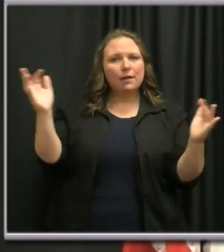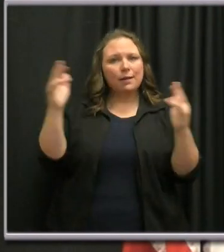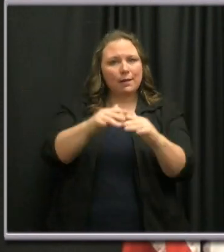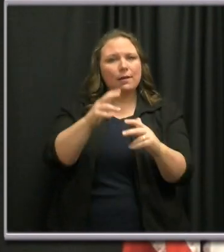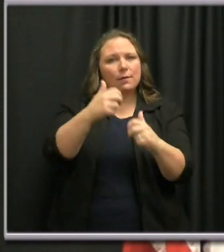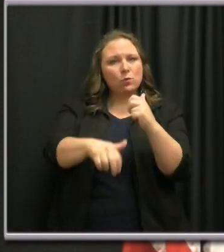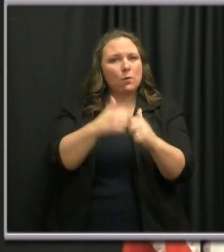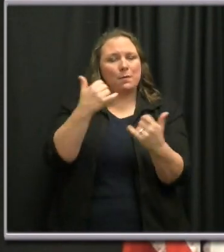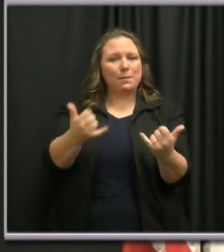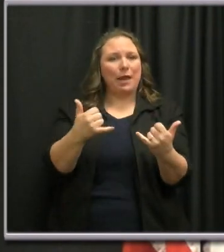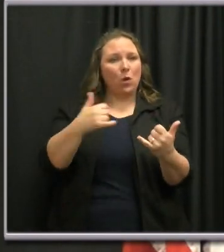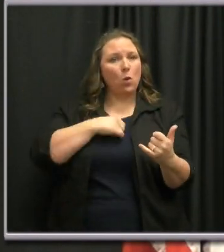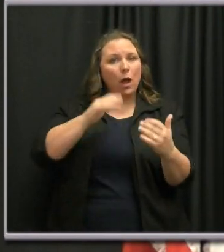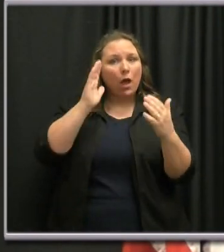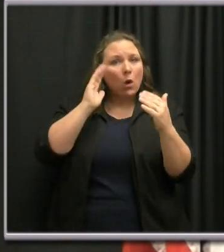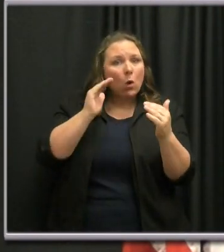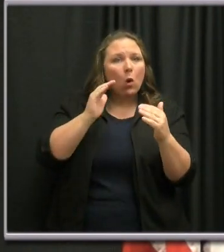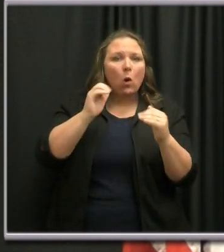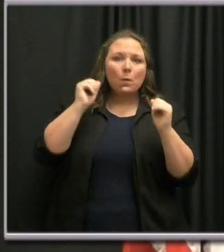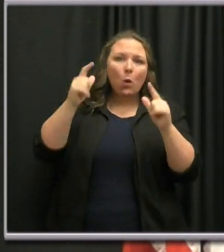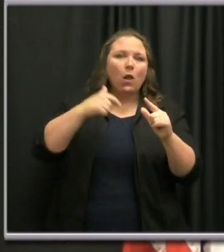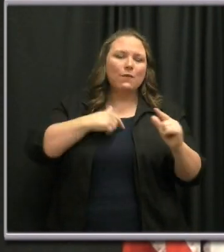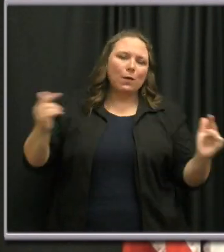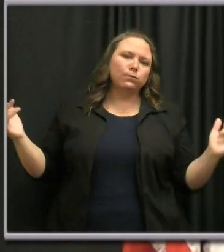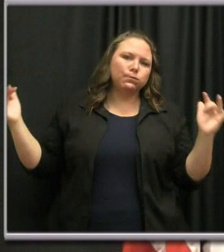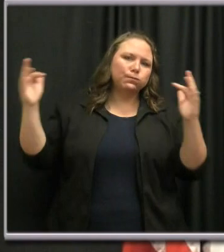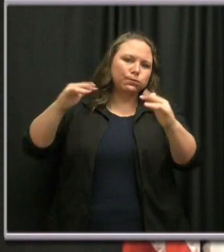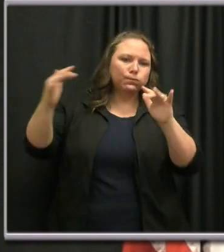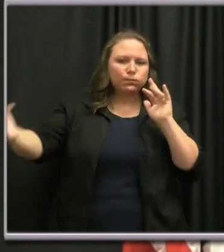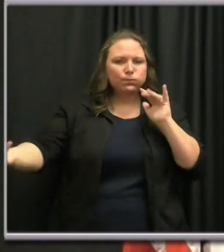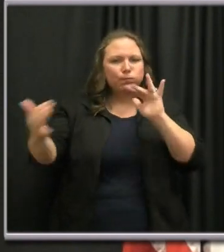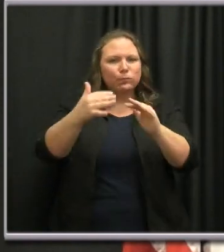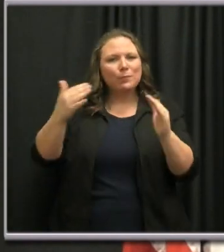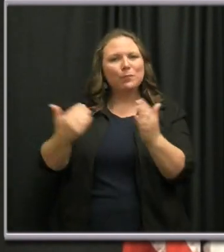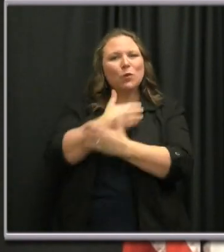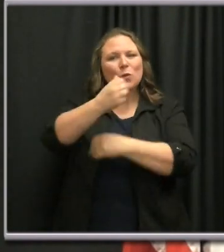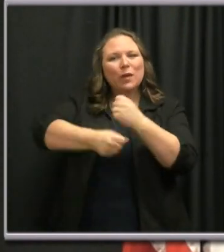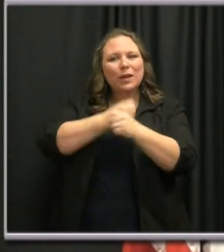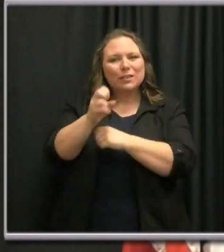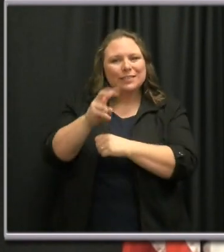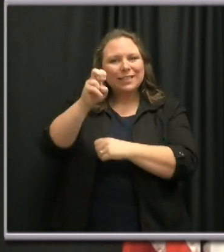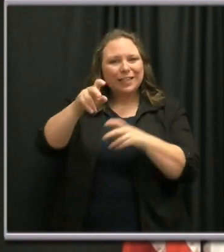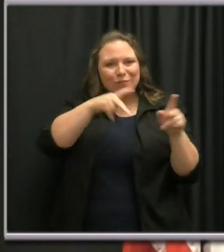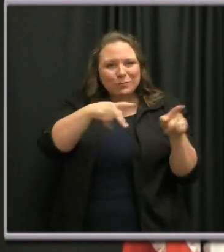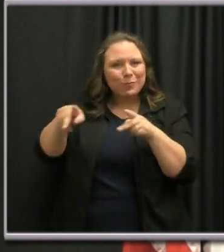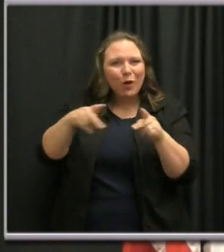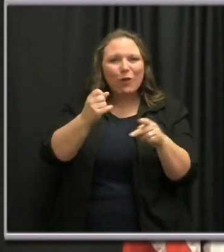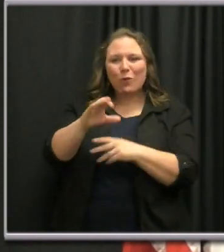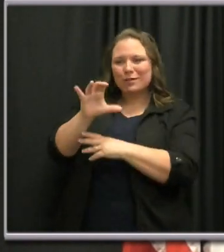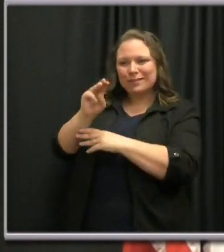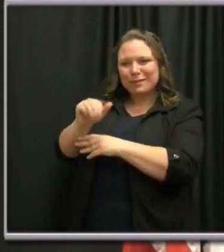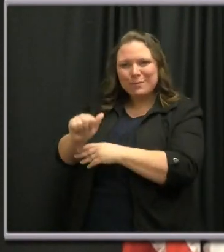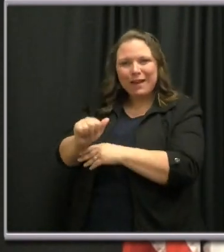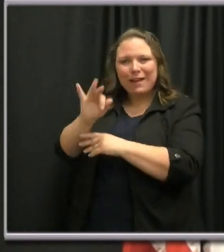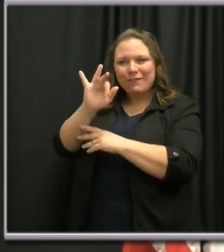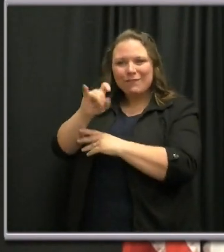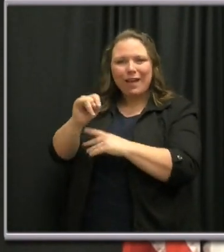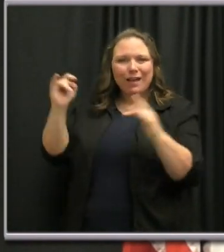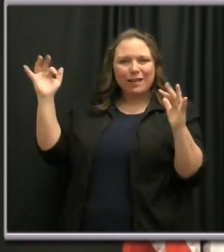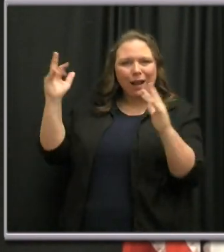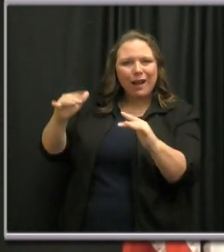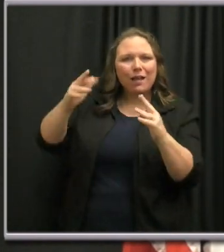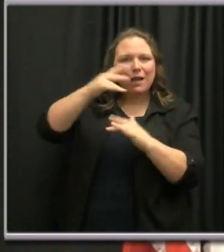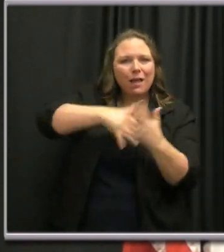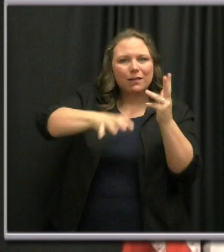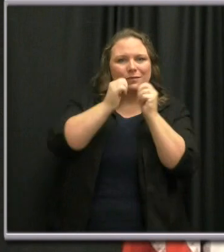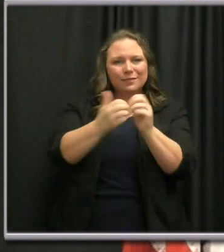now. And I hope we can join each other at one of these great New Year's Eve parties or CMA Fest or something great that we do in our